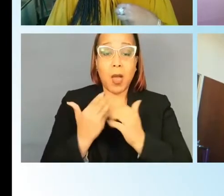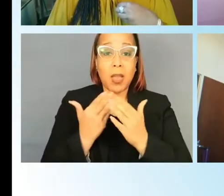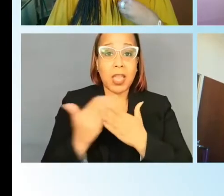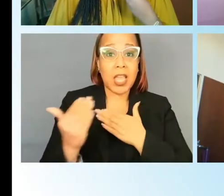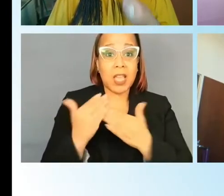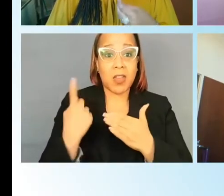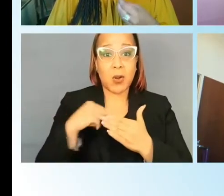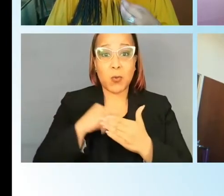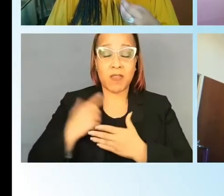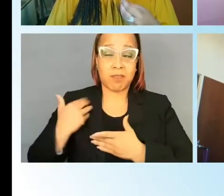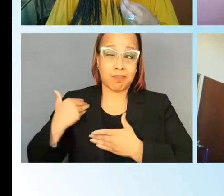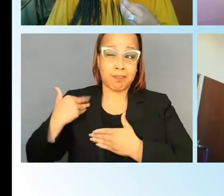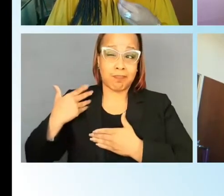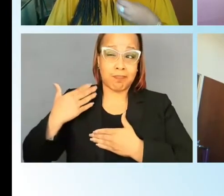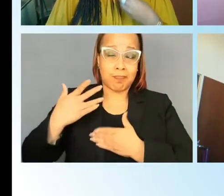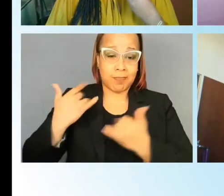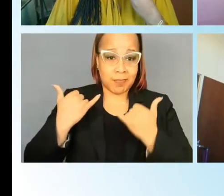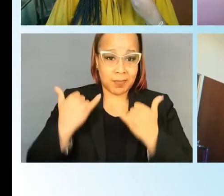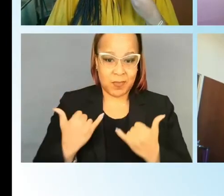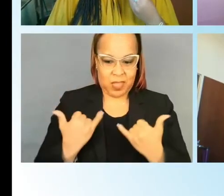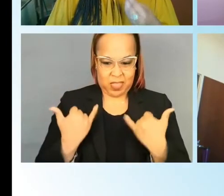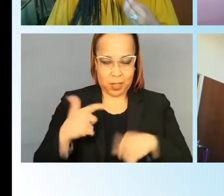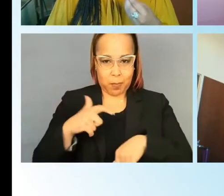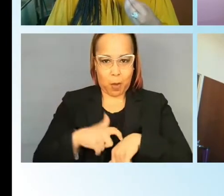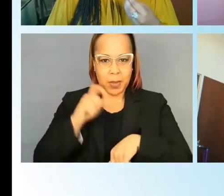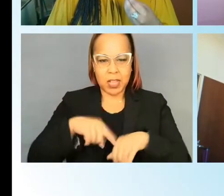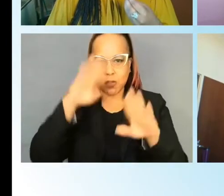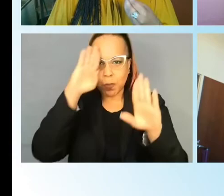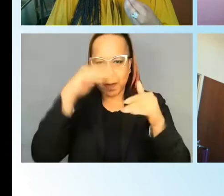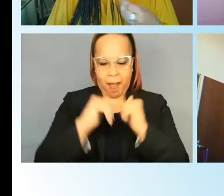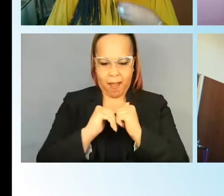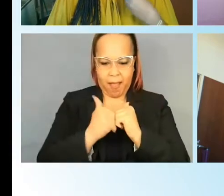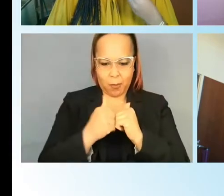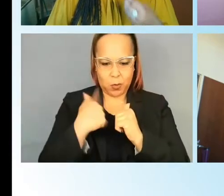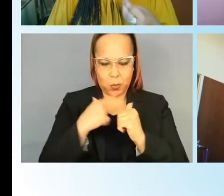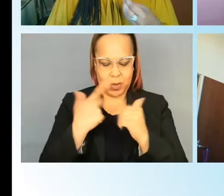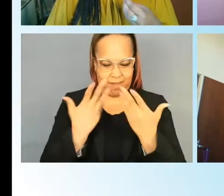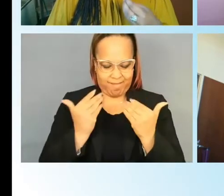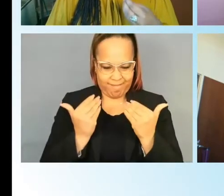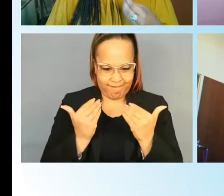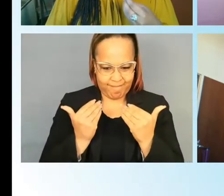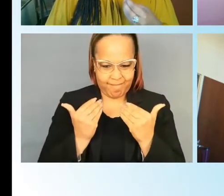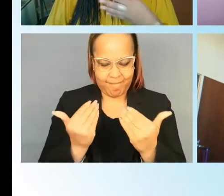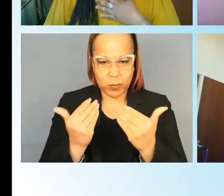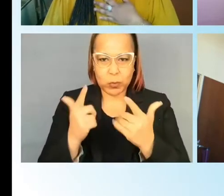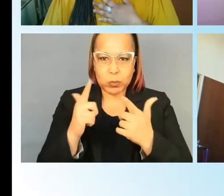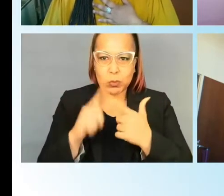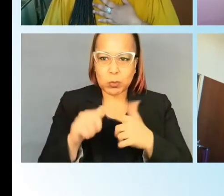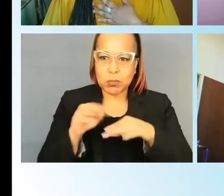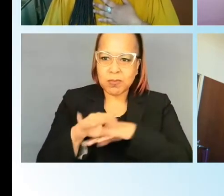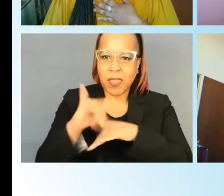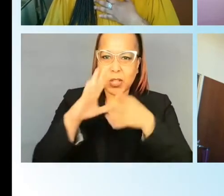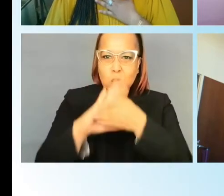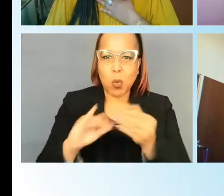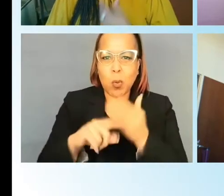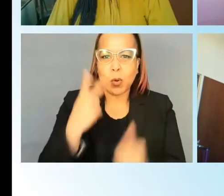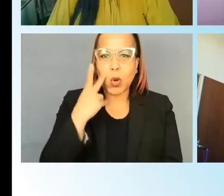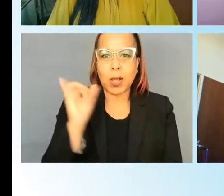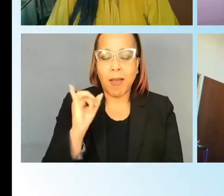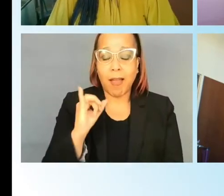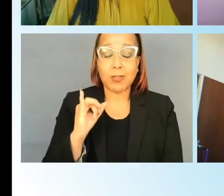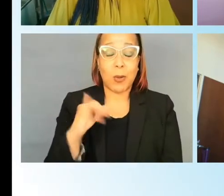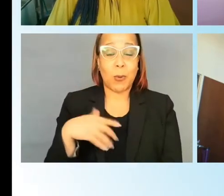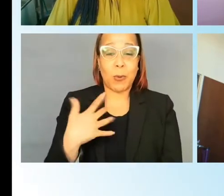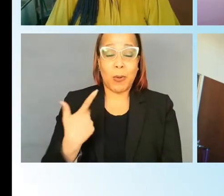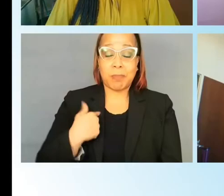this far, and this moment needs to be about how do we continue to write that story? What will that look like? And so I'm so pleased to